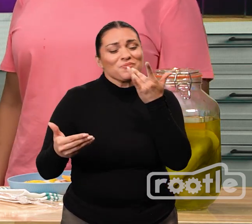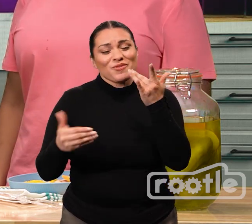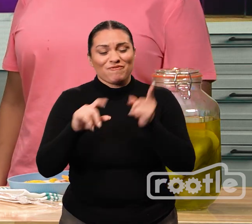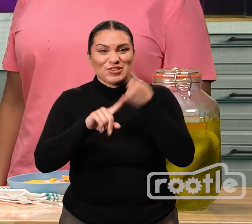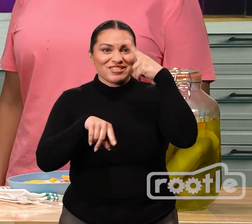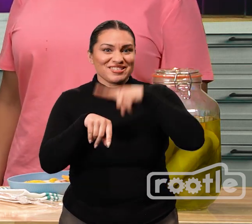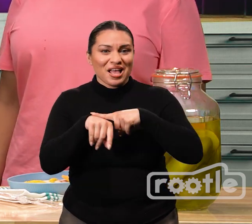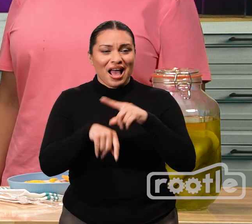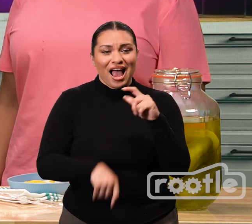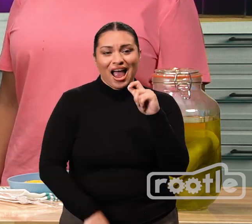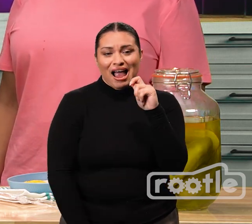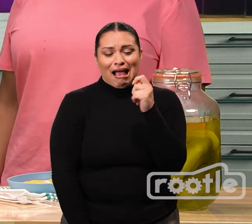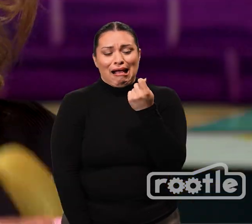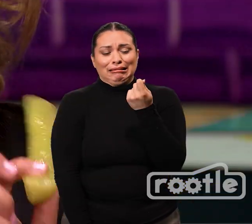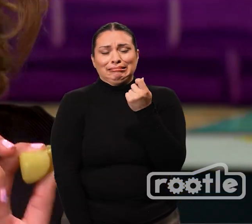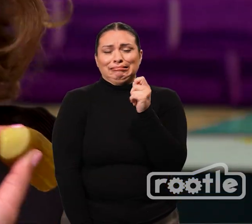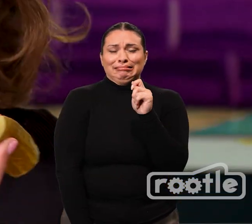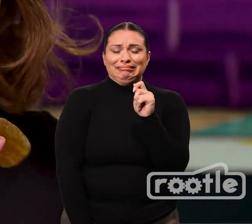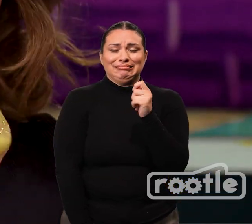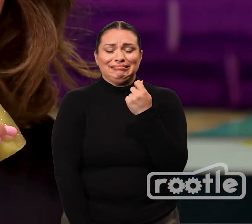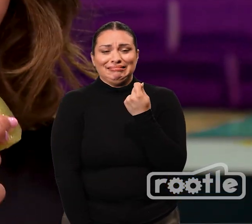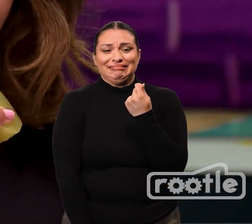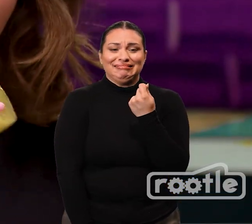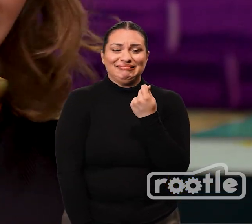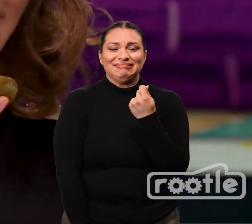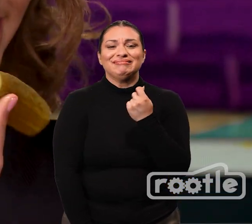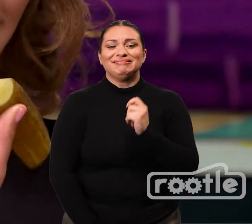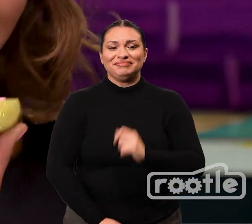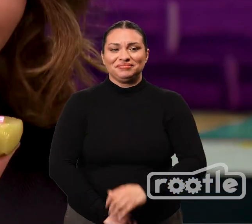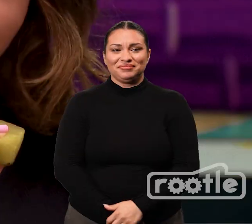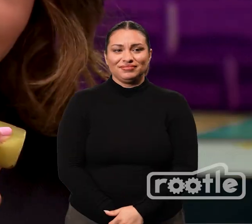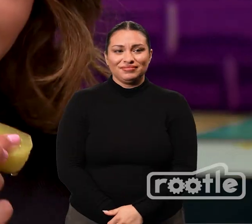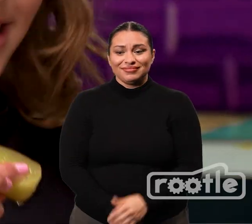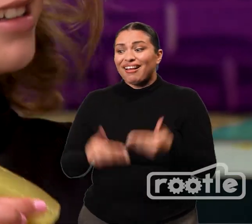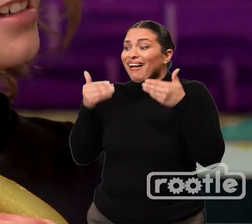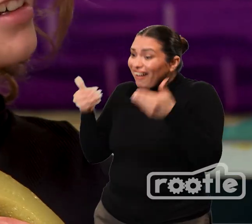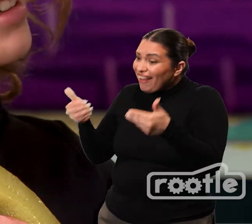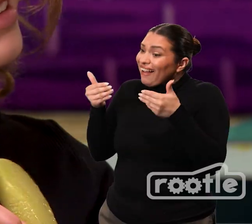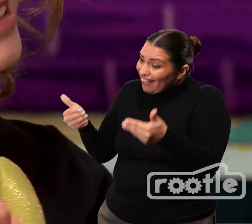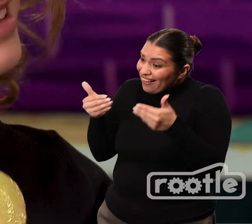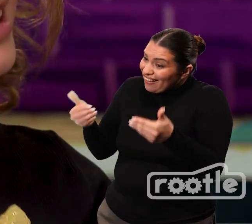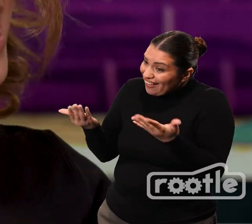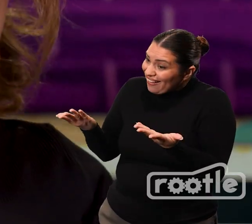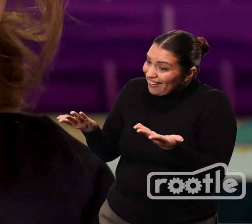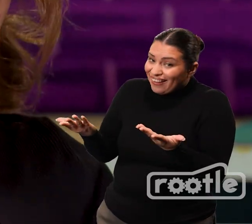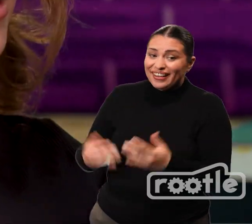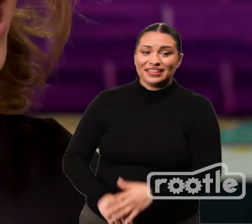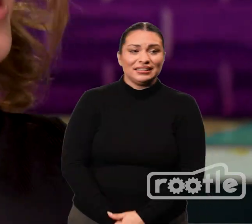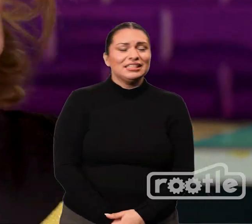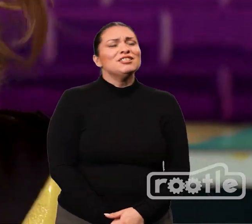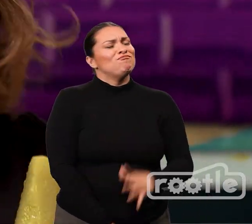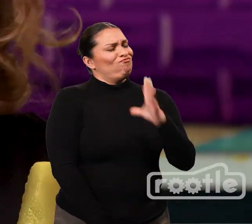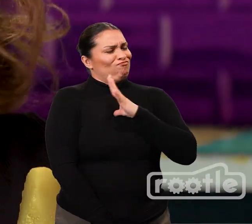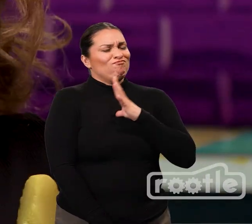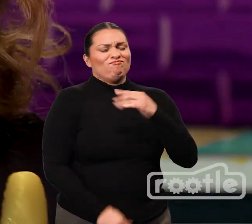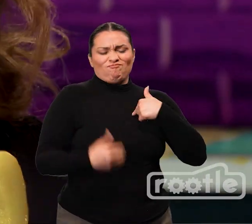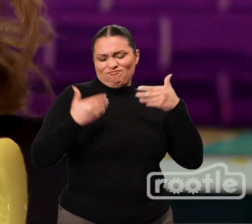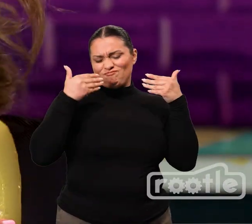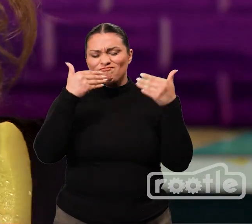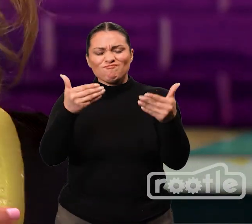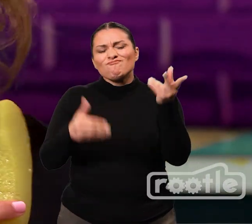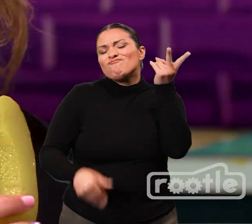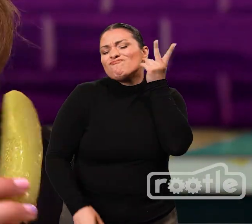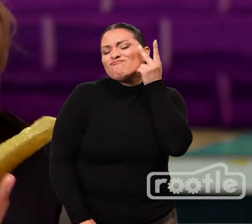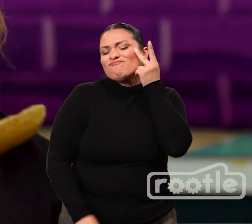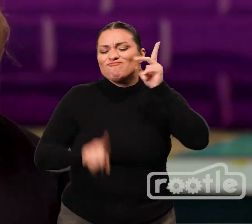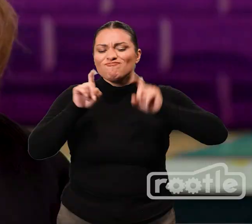learn. I can do this. Are you gonna try it? I can try new things. I can